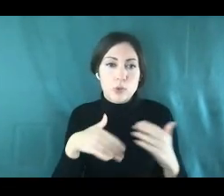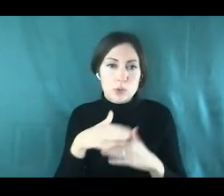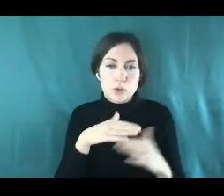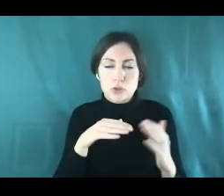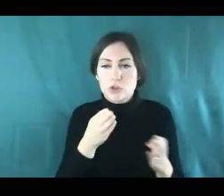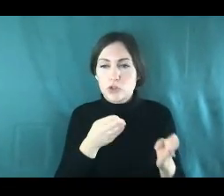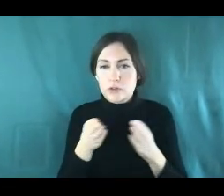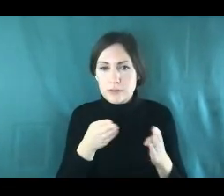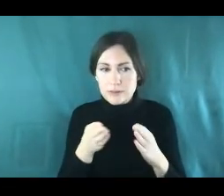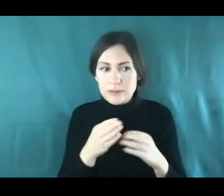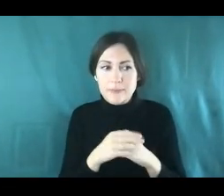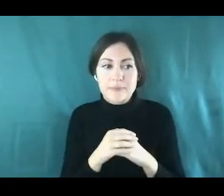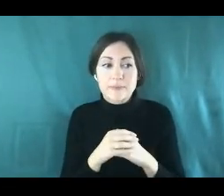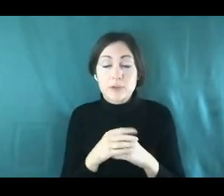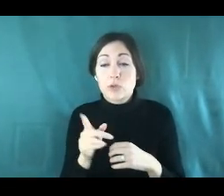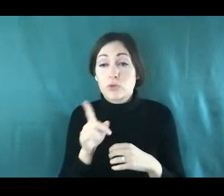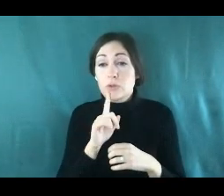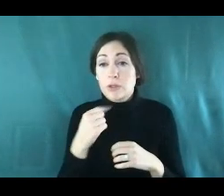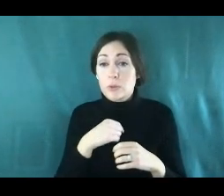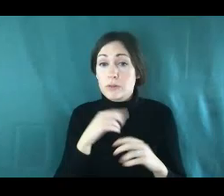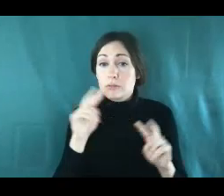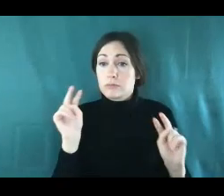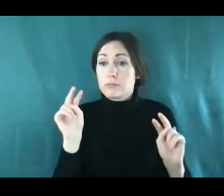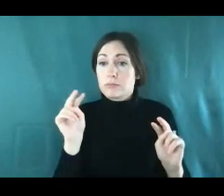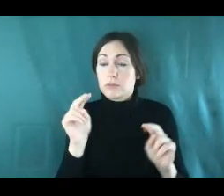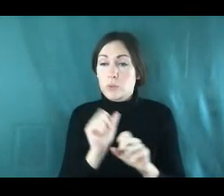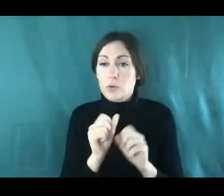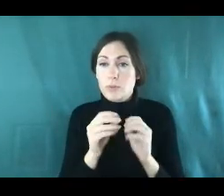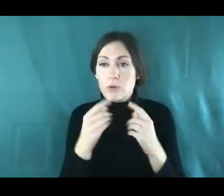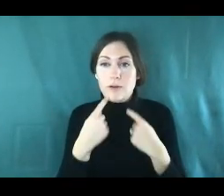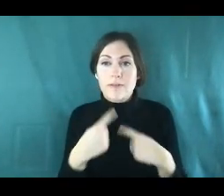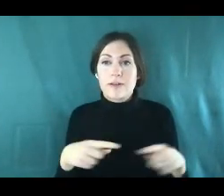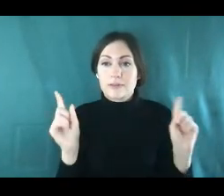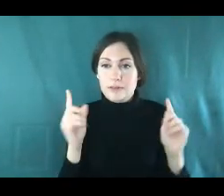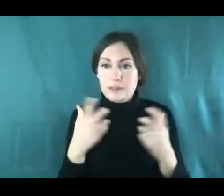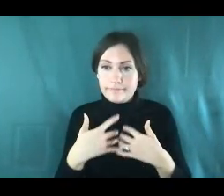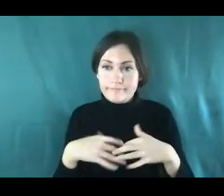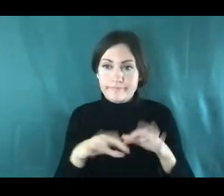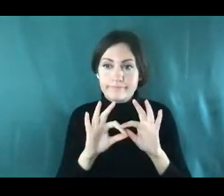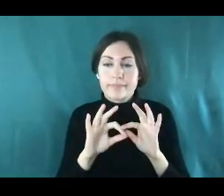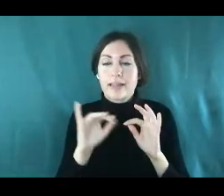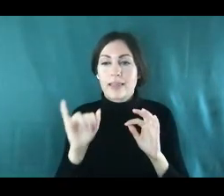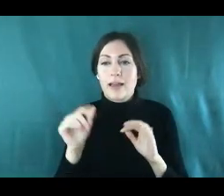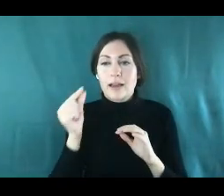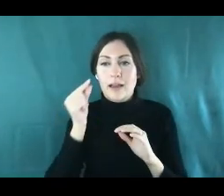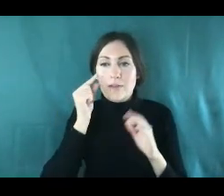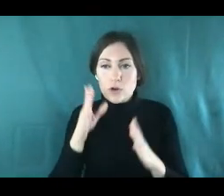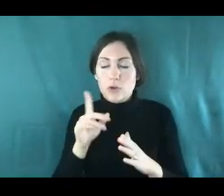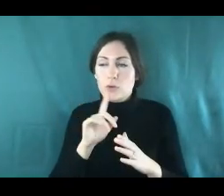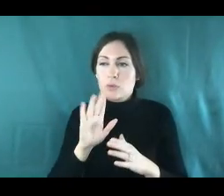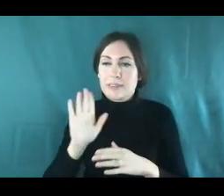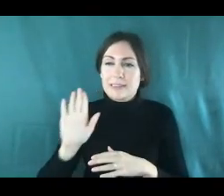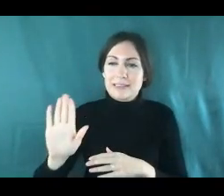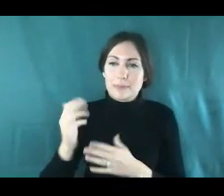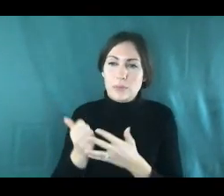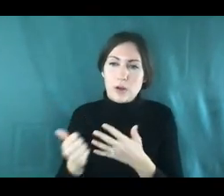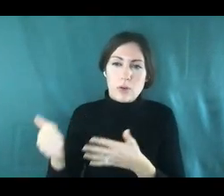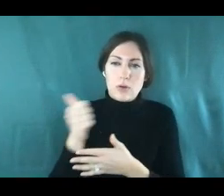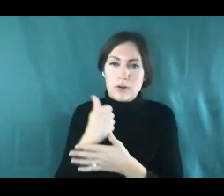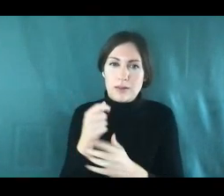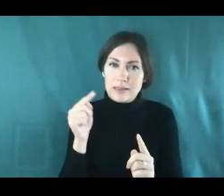really looking to work more efficiently. This has been a priority of the governor since he came into office. So all of these moves